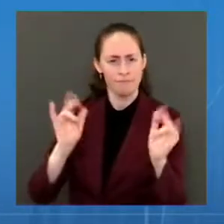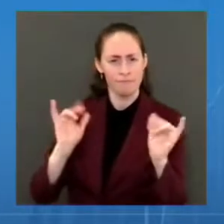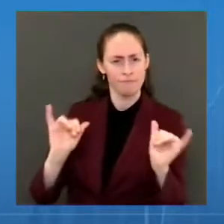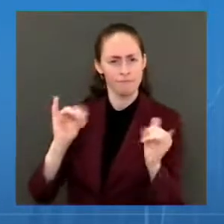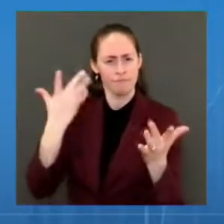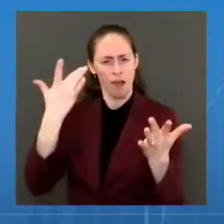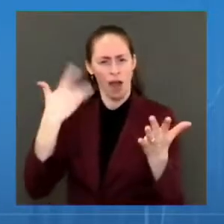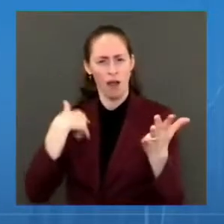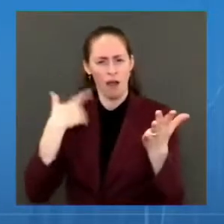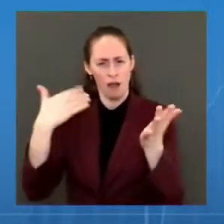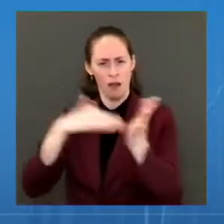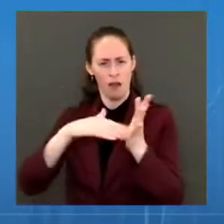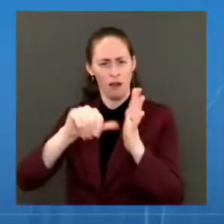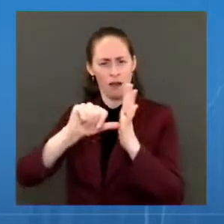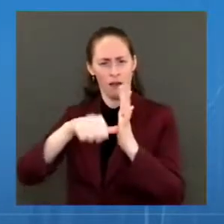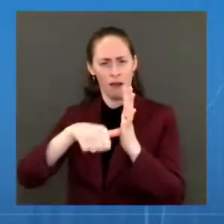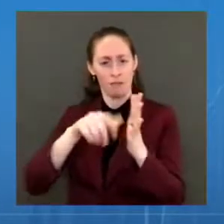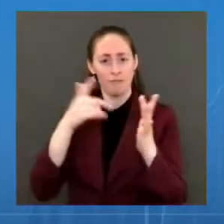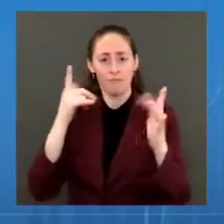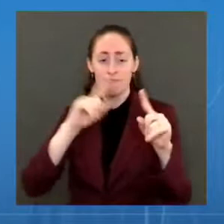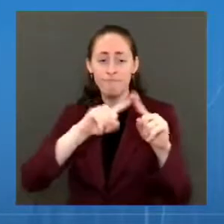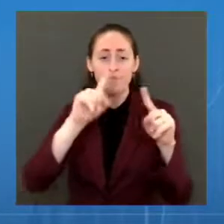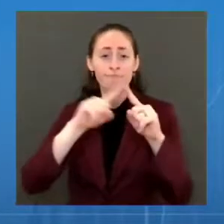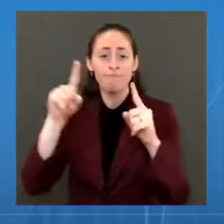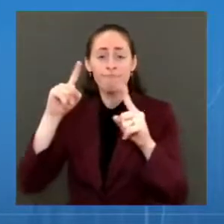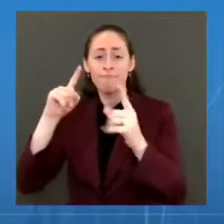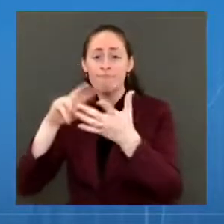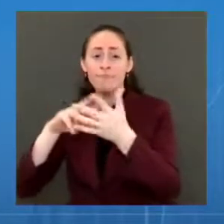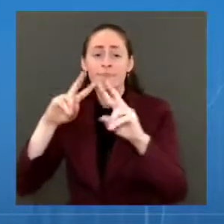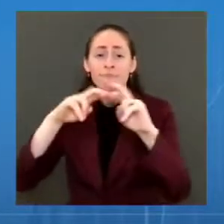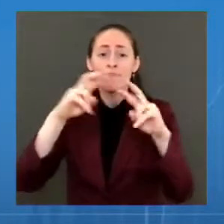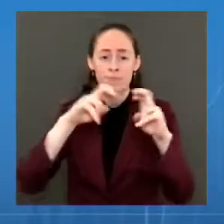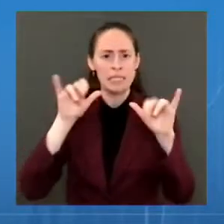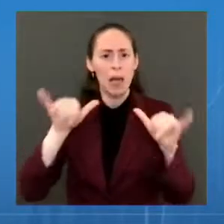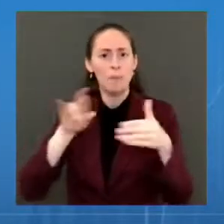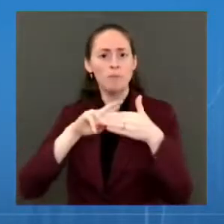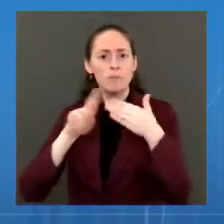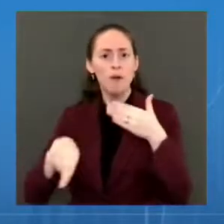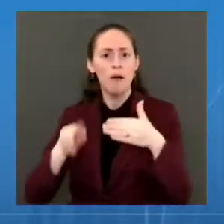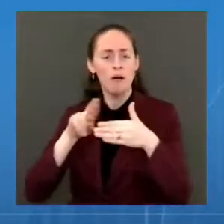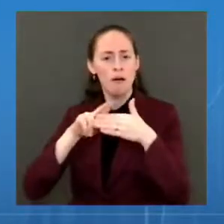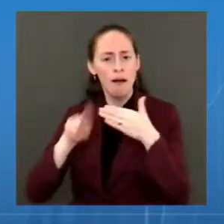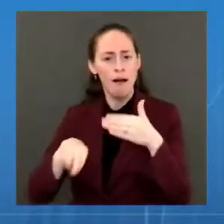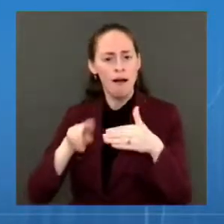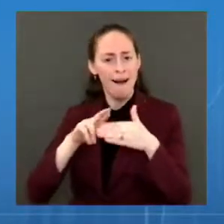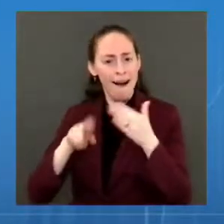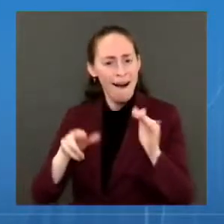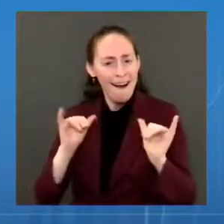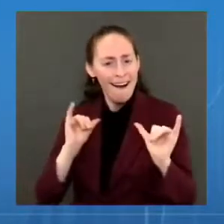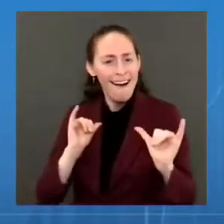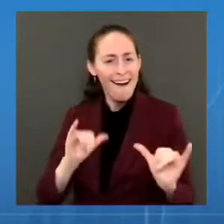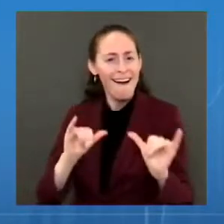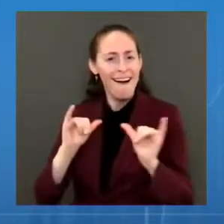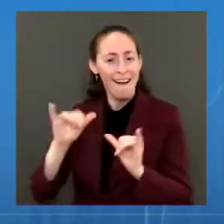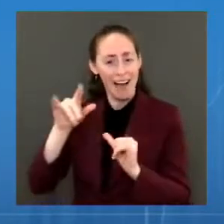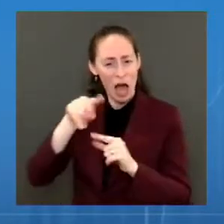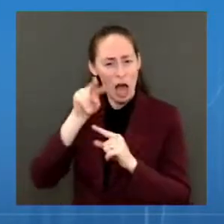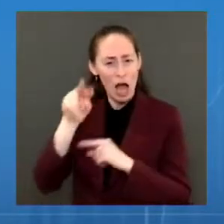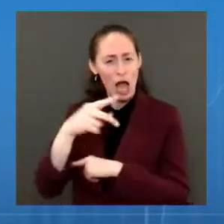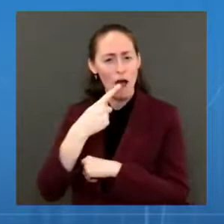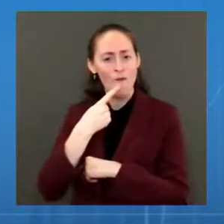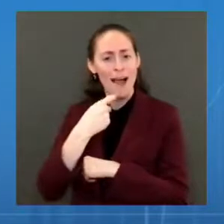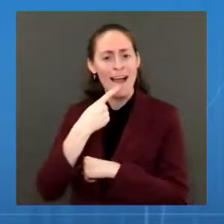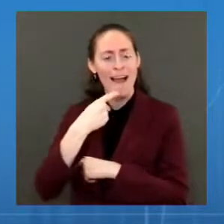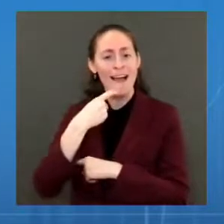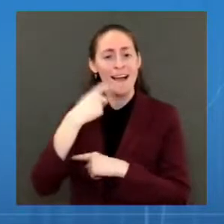study are really dramatic. If you look at this again, the red boxes are what happens